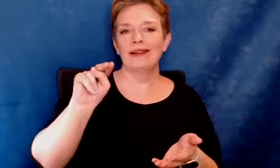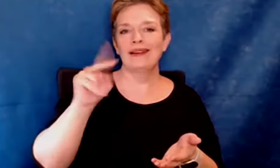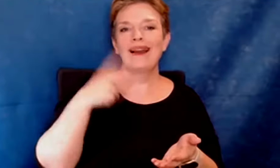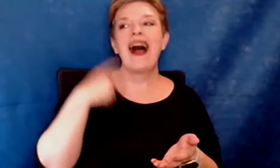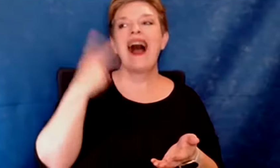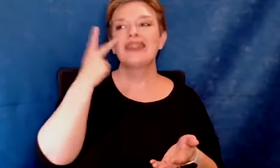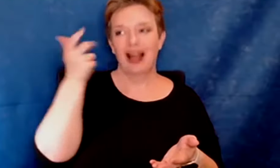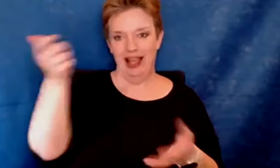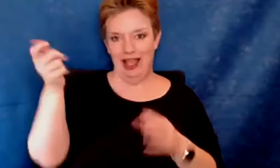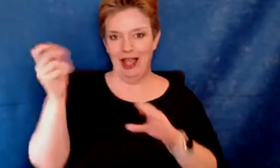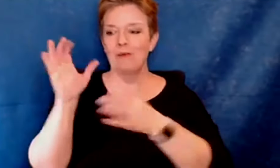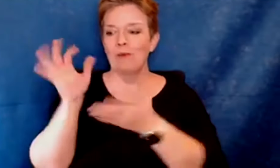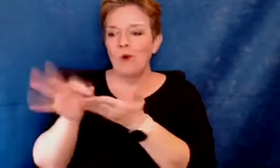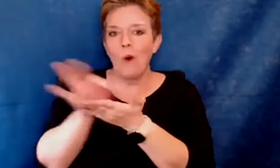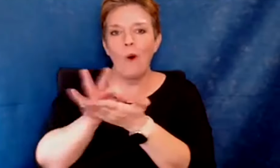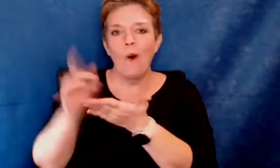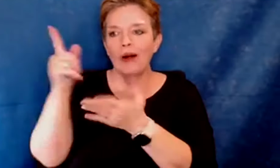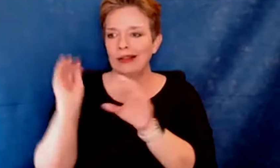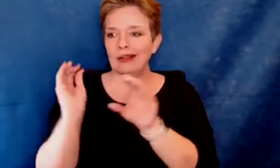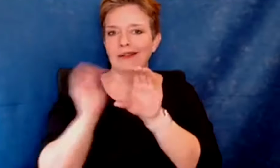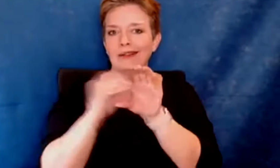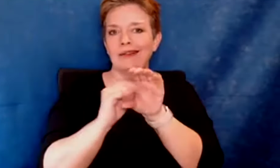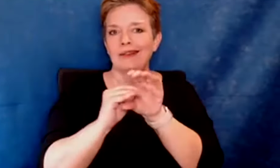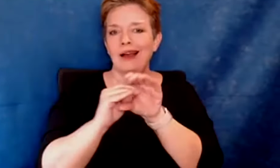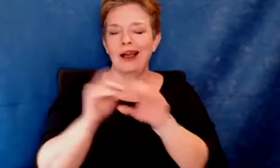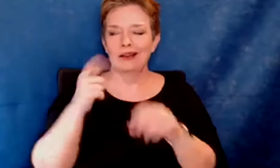of that were found in the